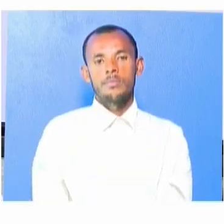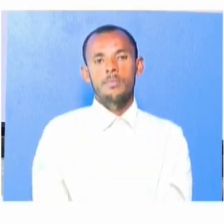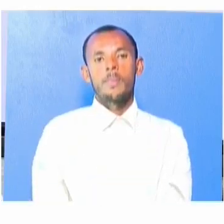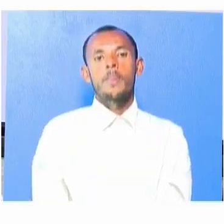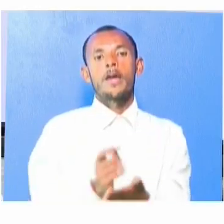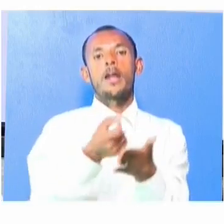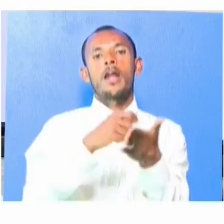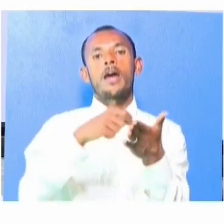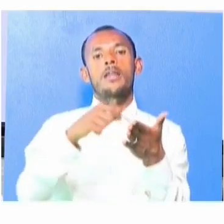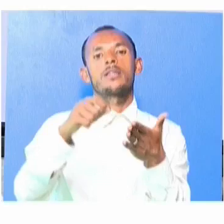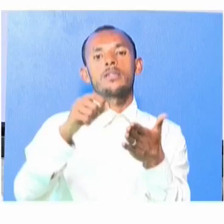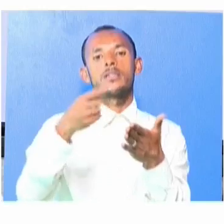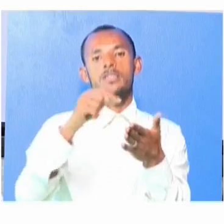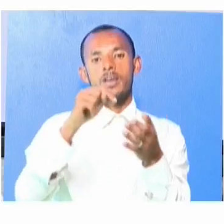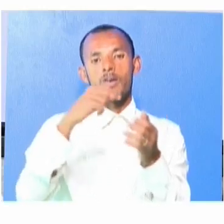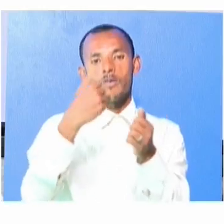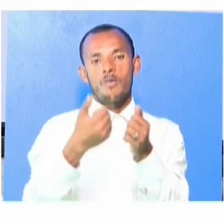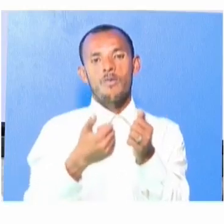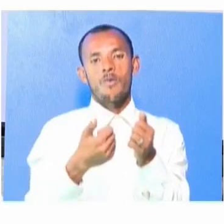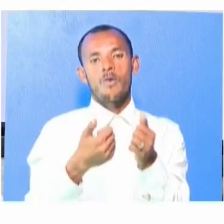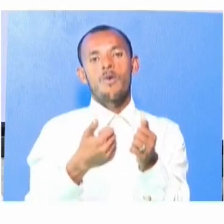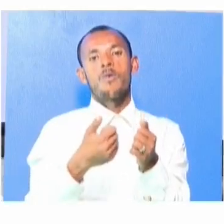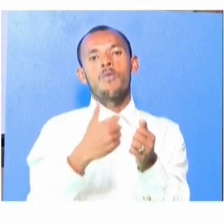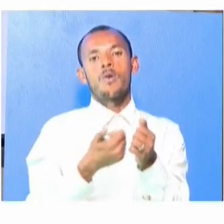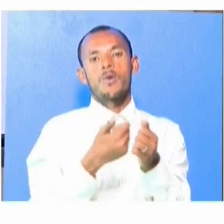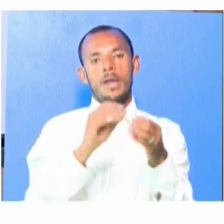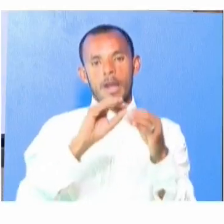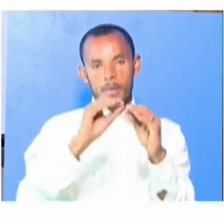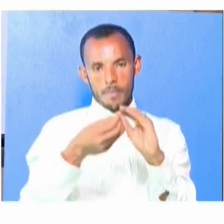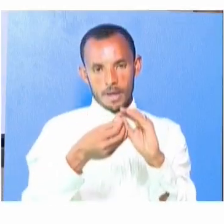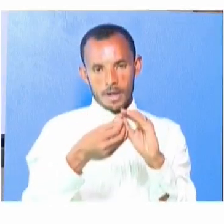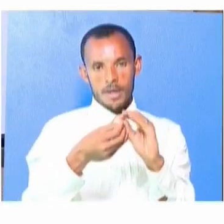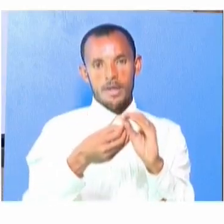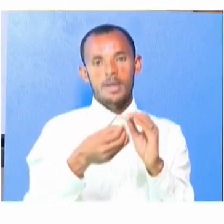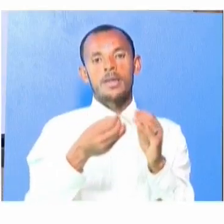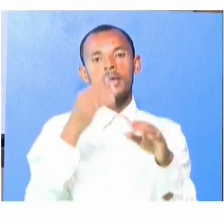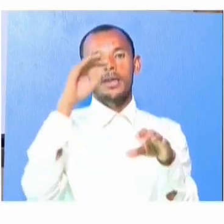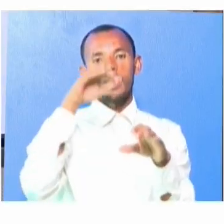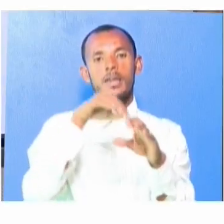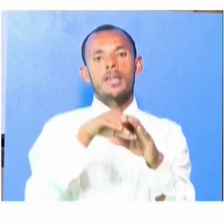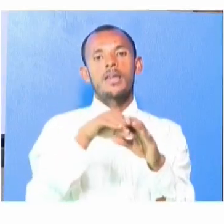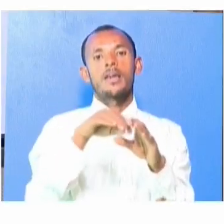write the following numbers in ascending order.